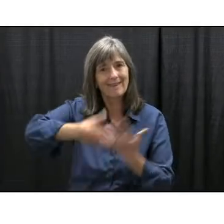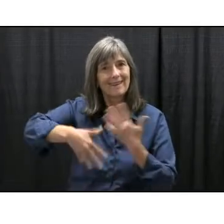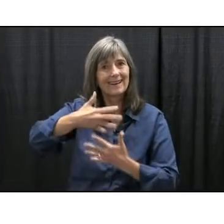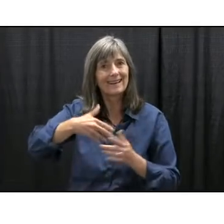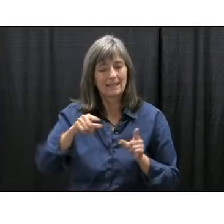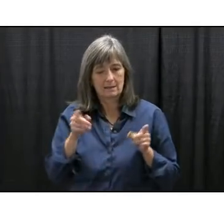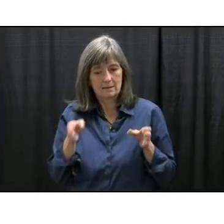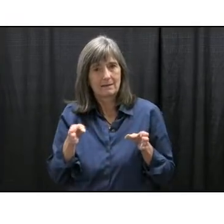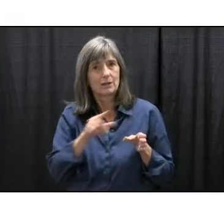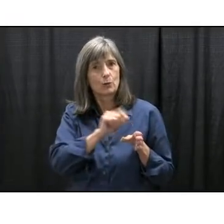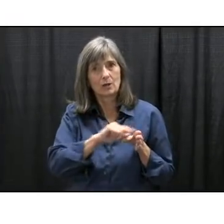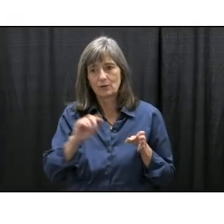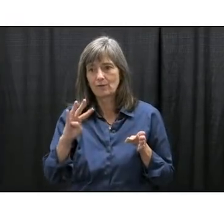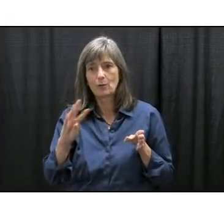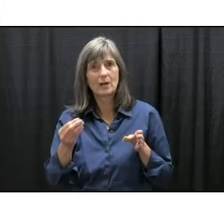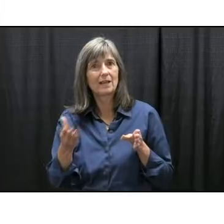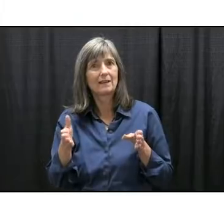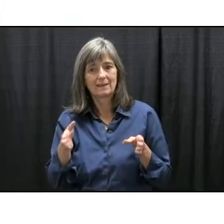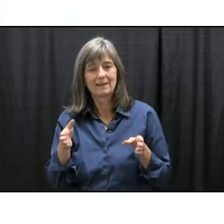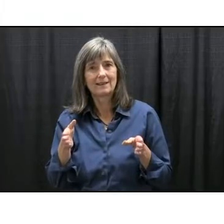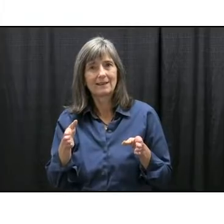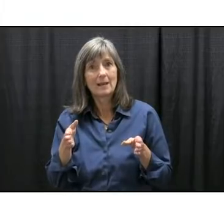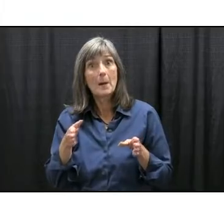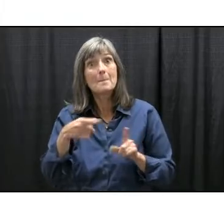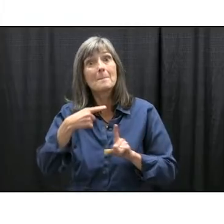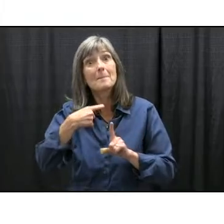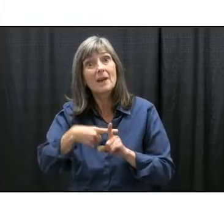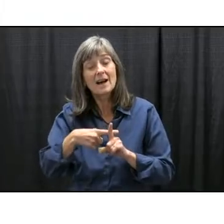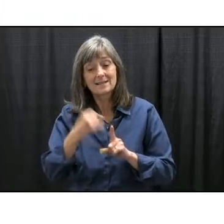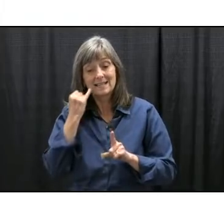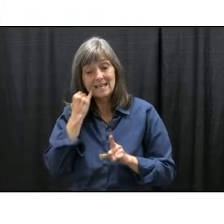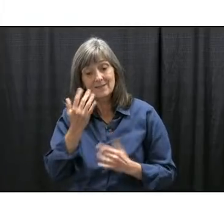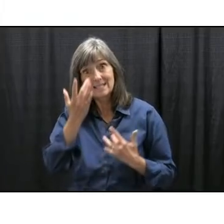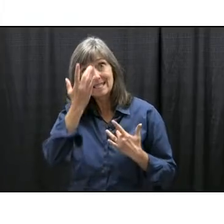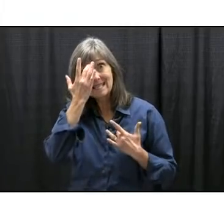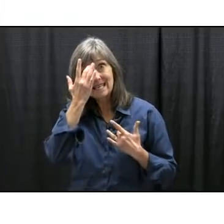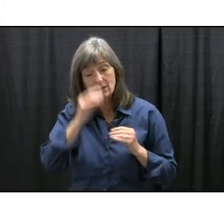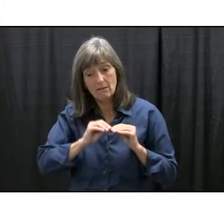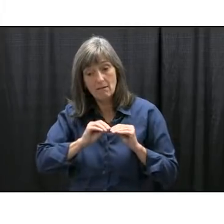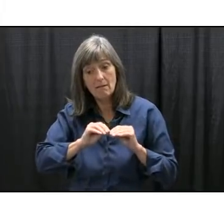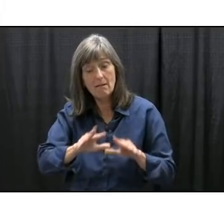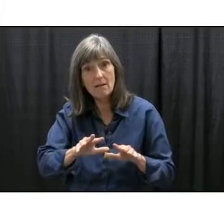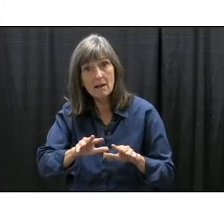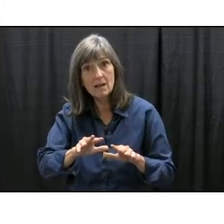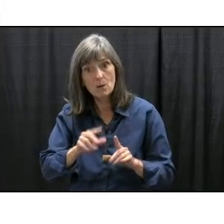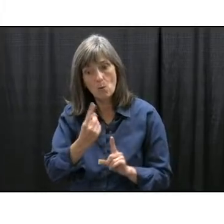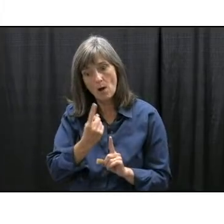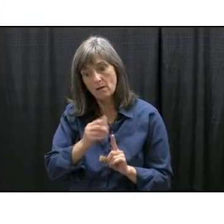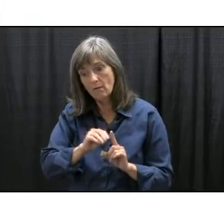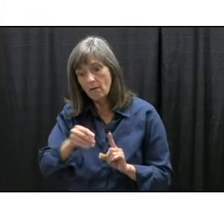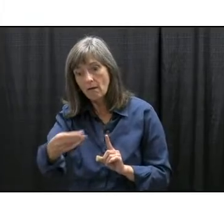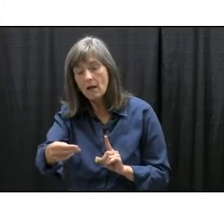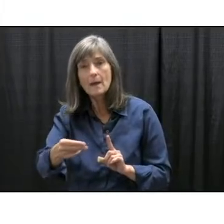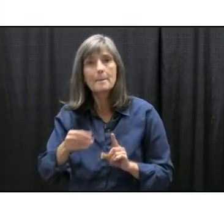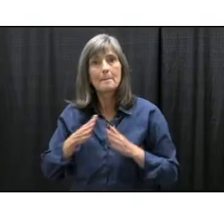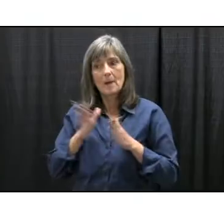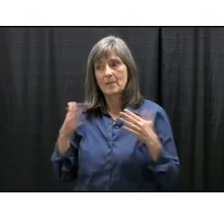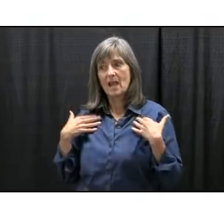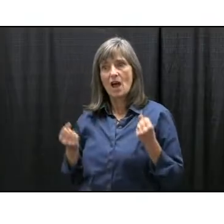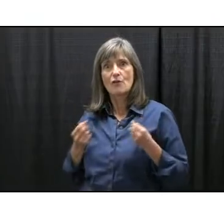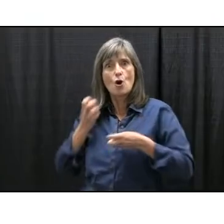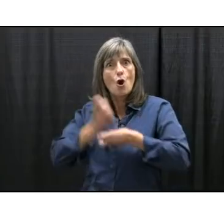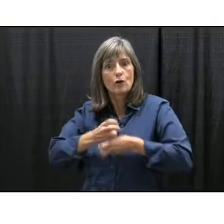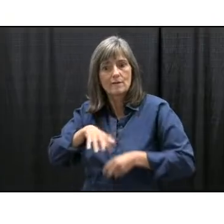very hard for public health to try to trace down all their contacts. And speed is essential in terms of isolating an individual